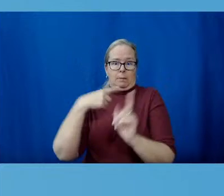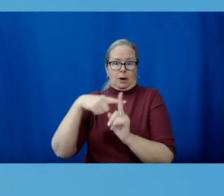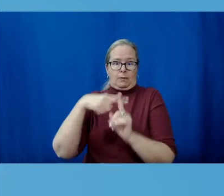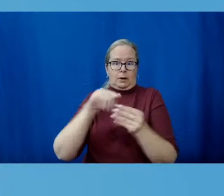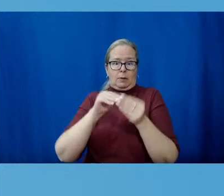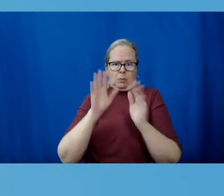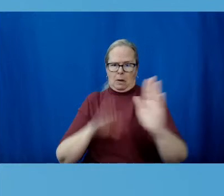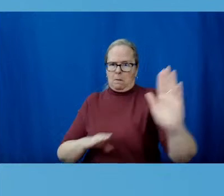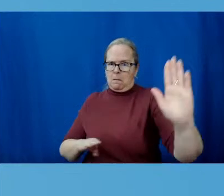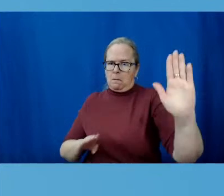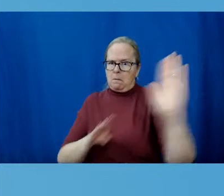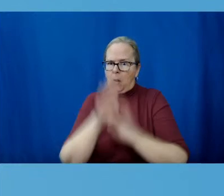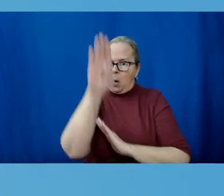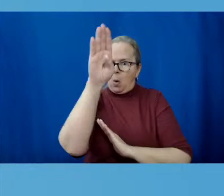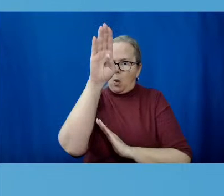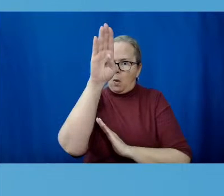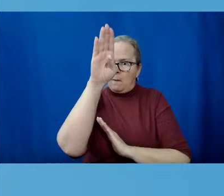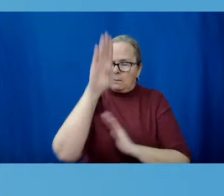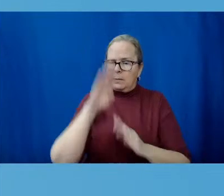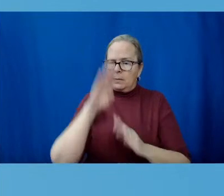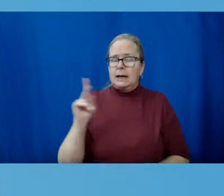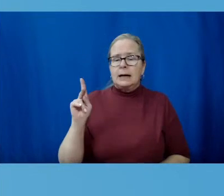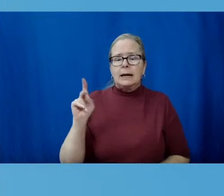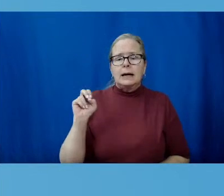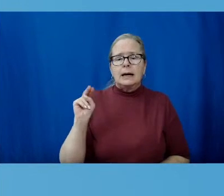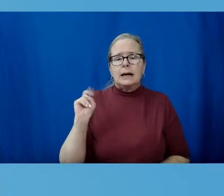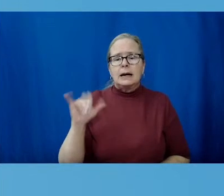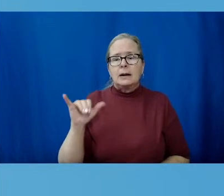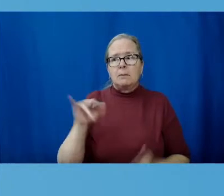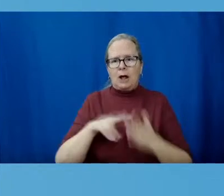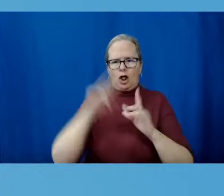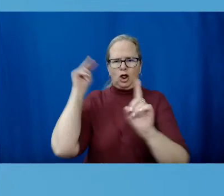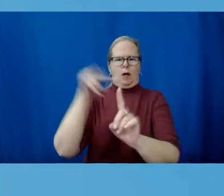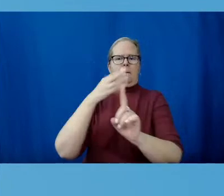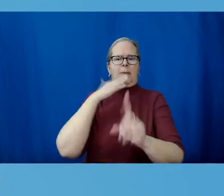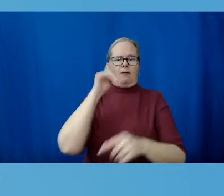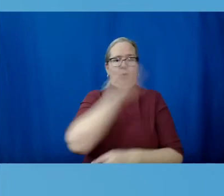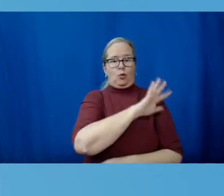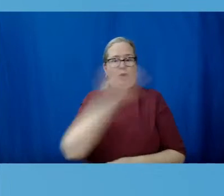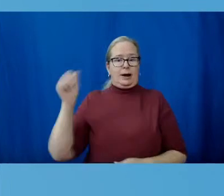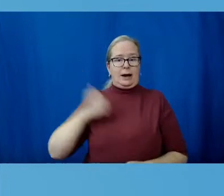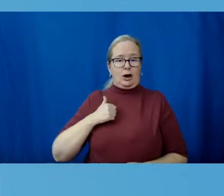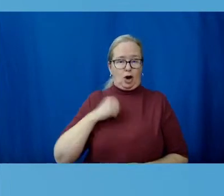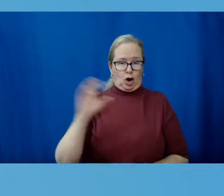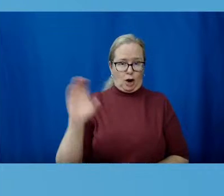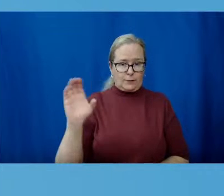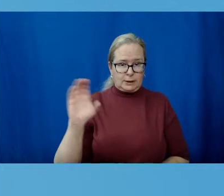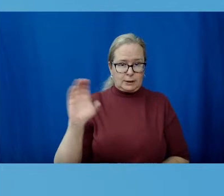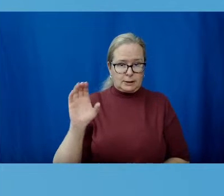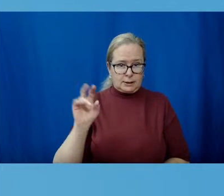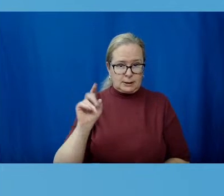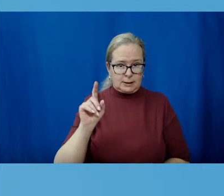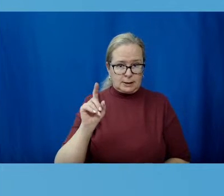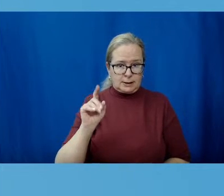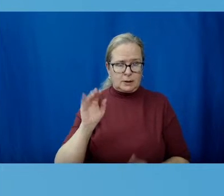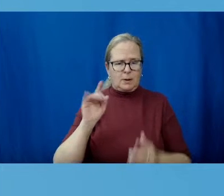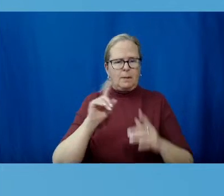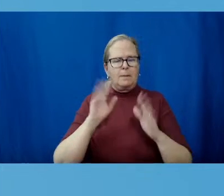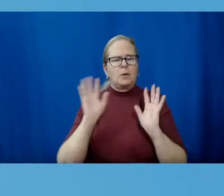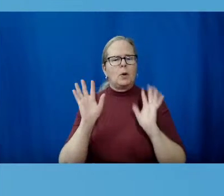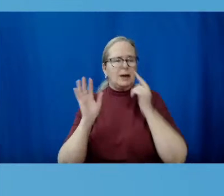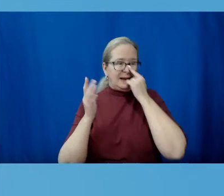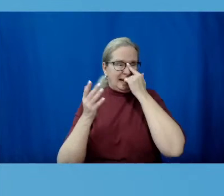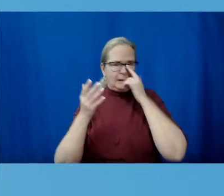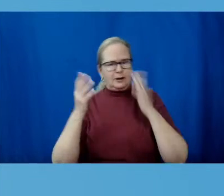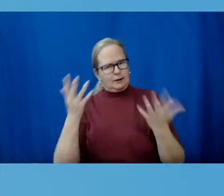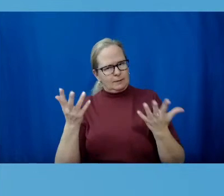impression that it just seemed odd making this announcement on the eve of the federal election that seemed to be trying to avoid any